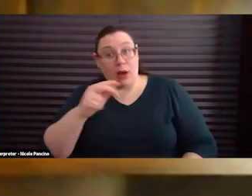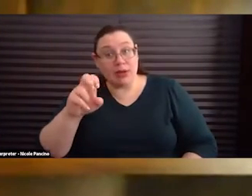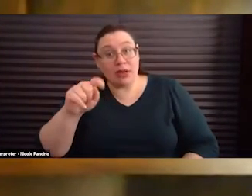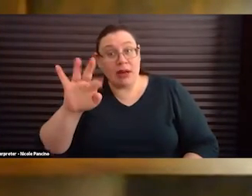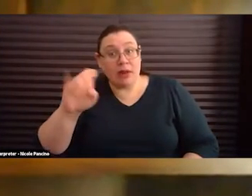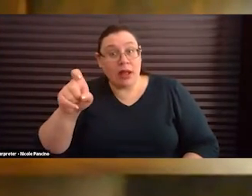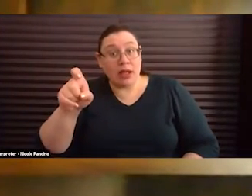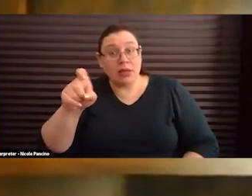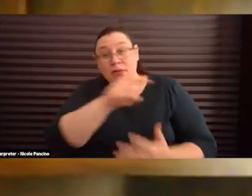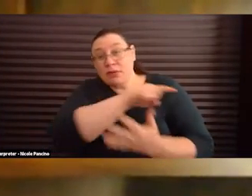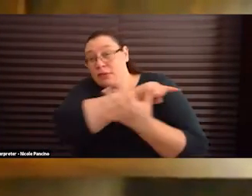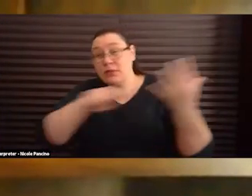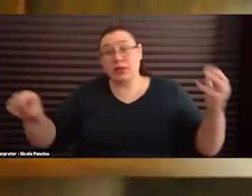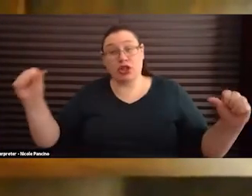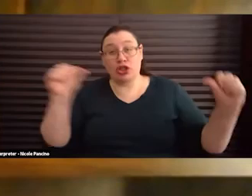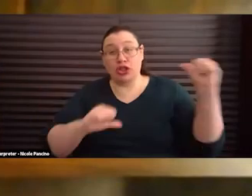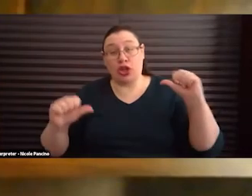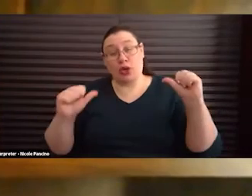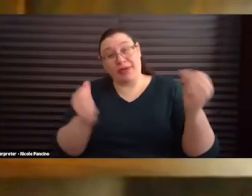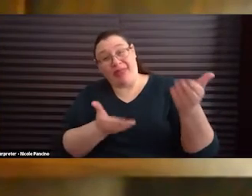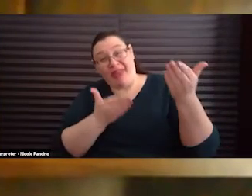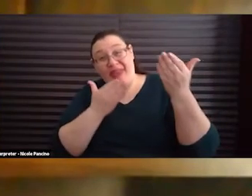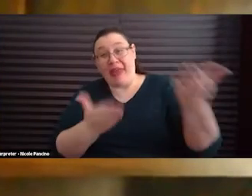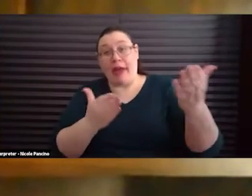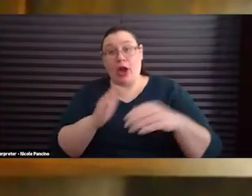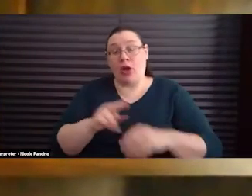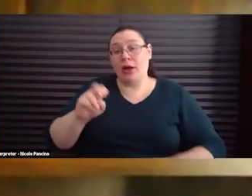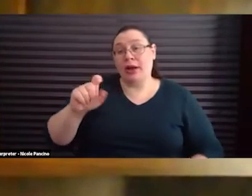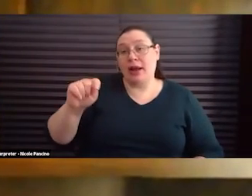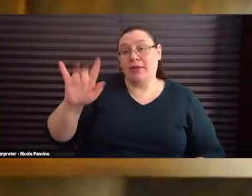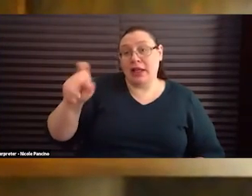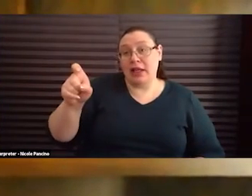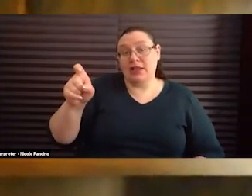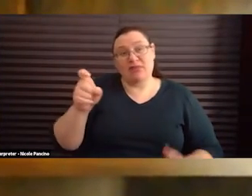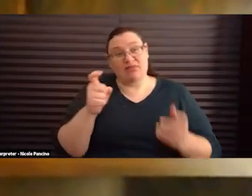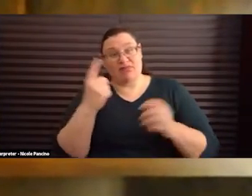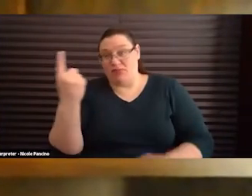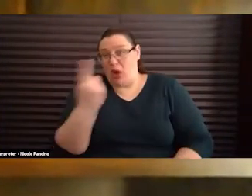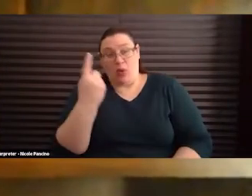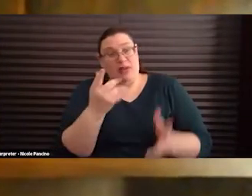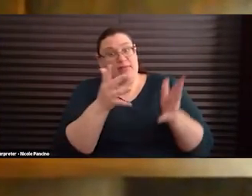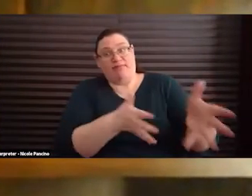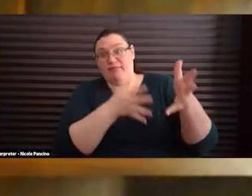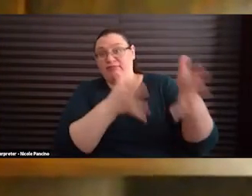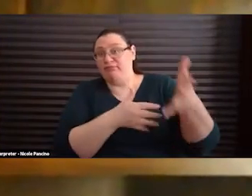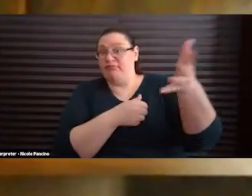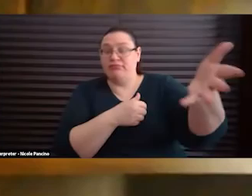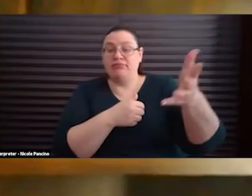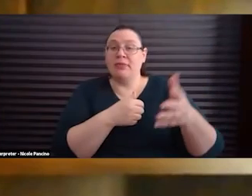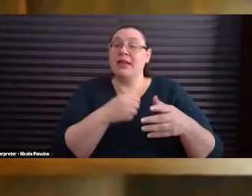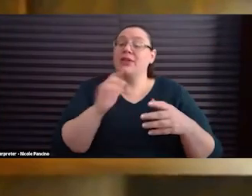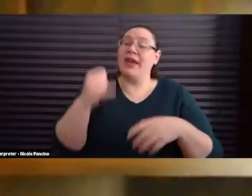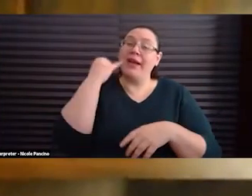those shows sit up there on that platform, and that's where they sit. Increasingly, windows are going